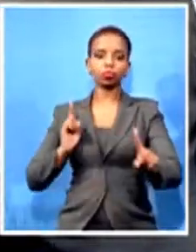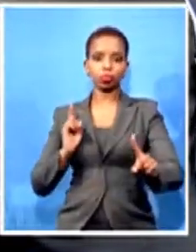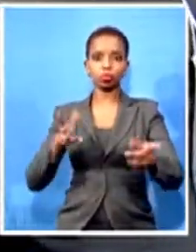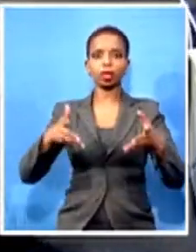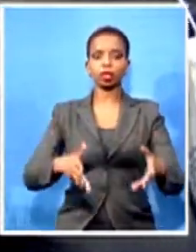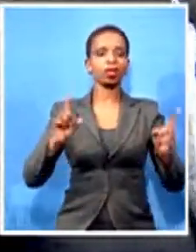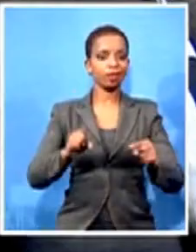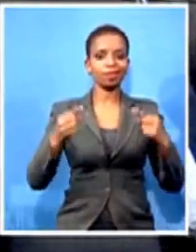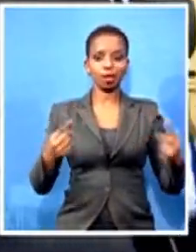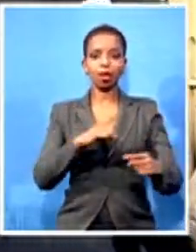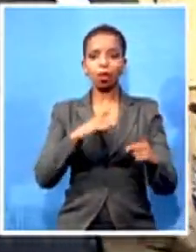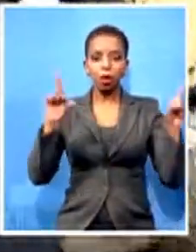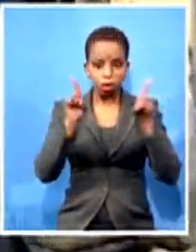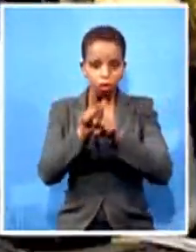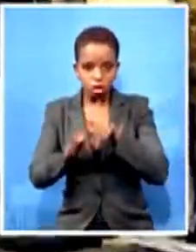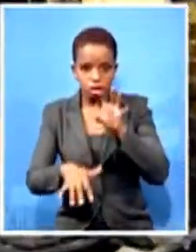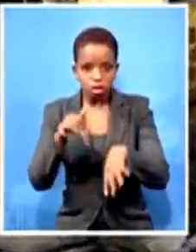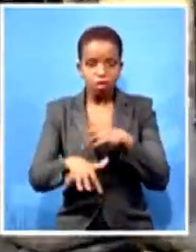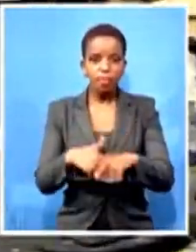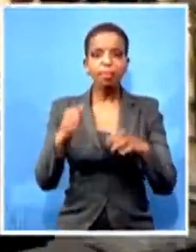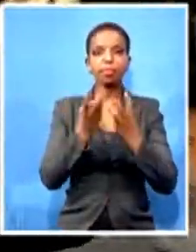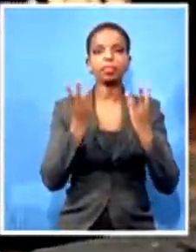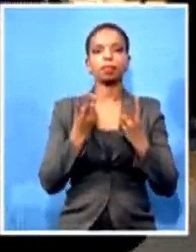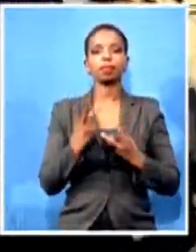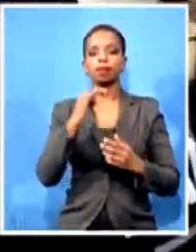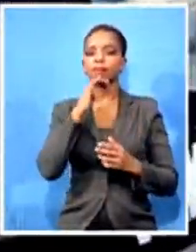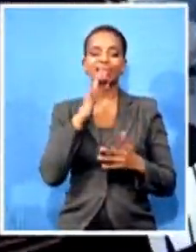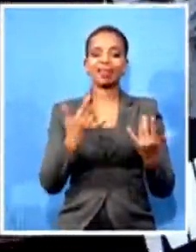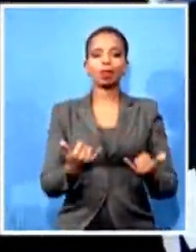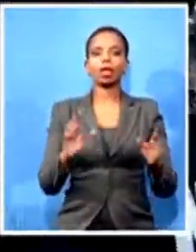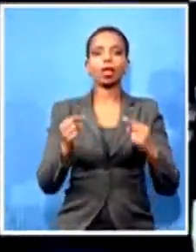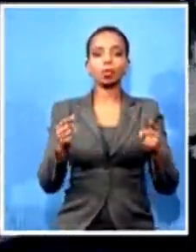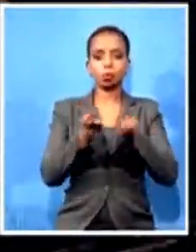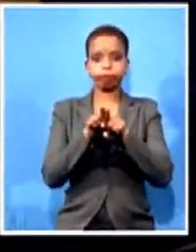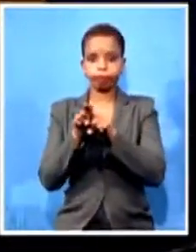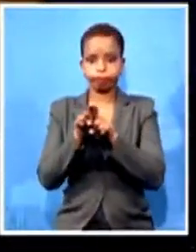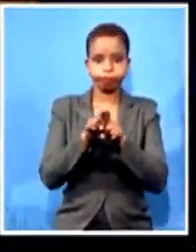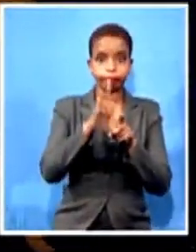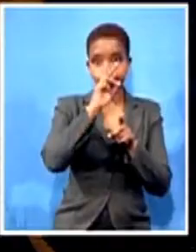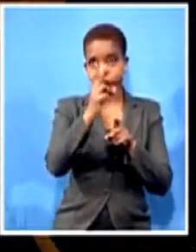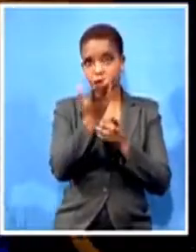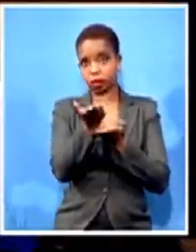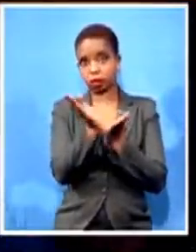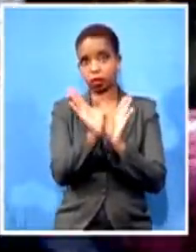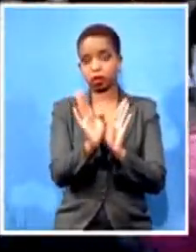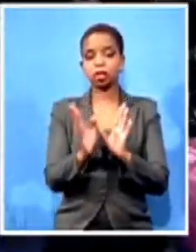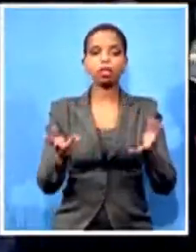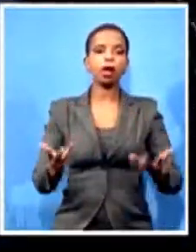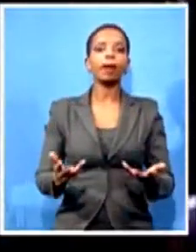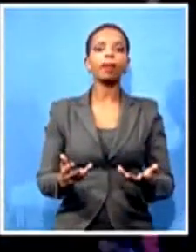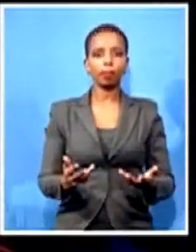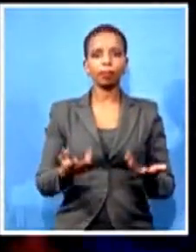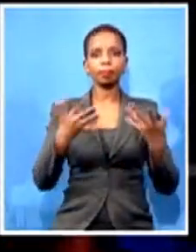in a certain way and being in close proximity with one another, as you're seeing here. So he did say they will be trying to find ways to